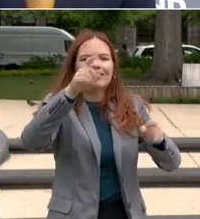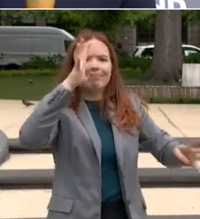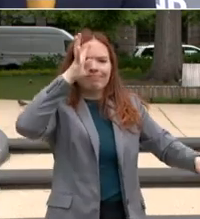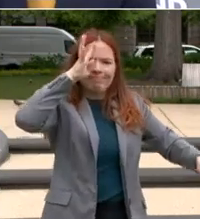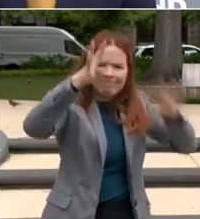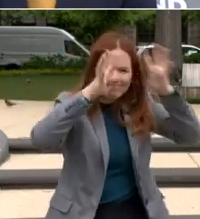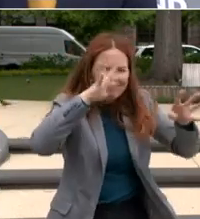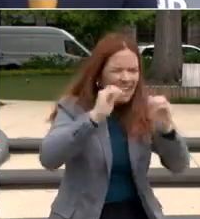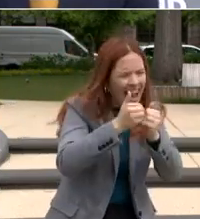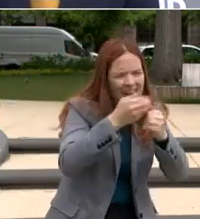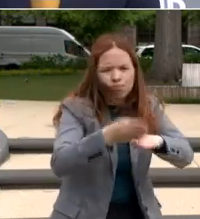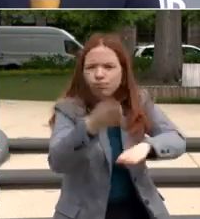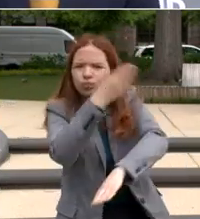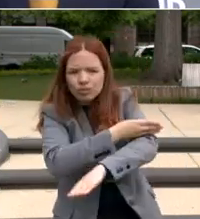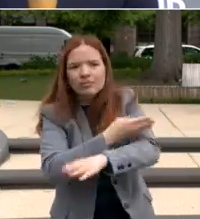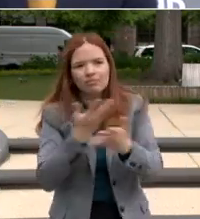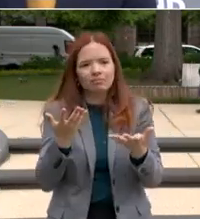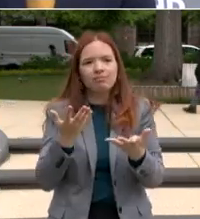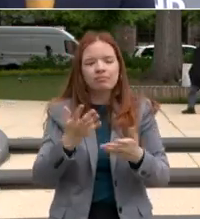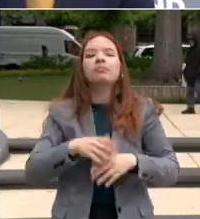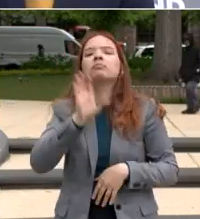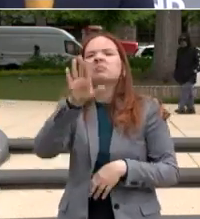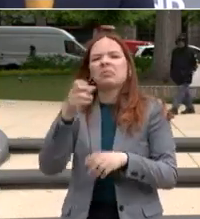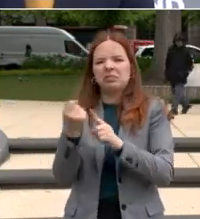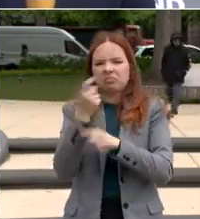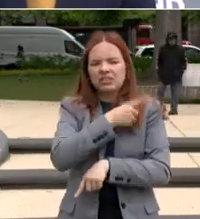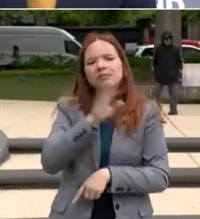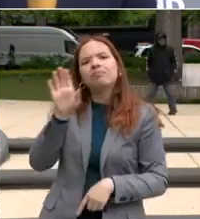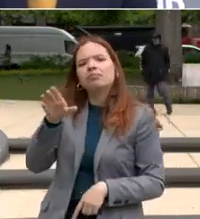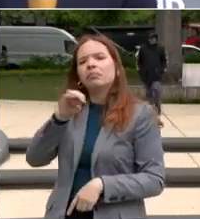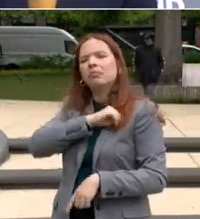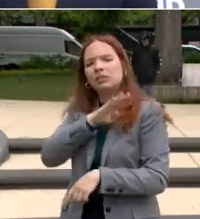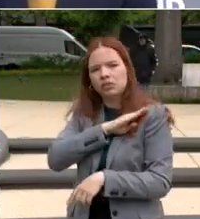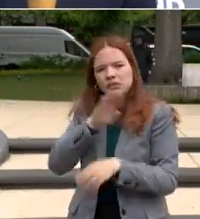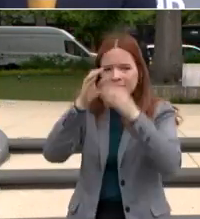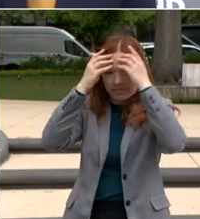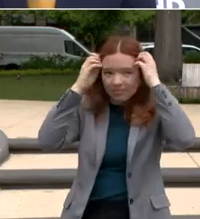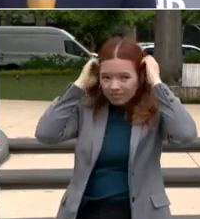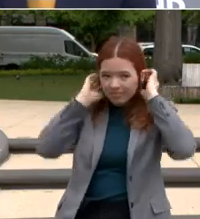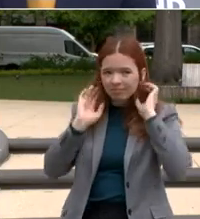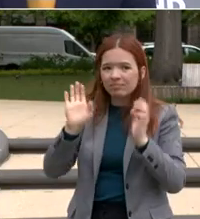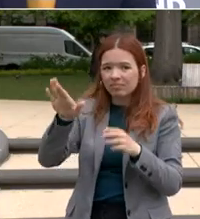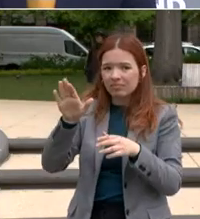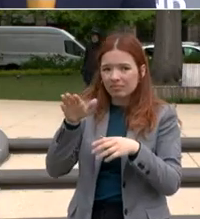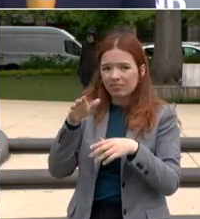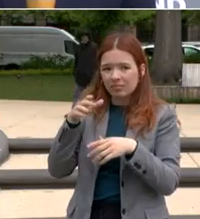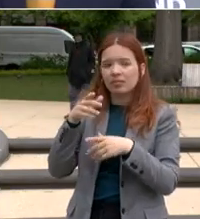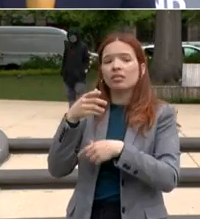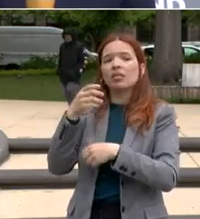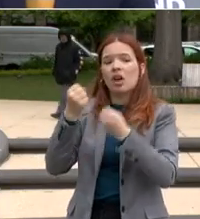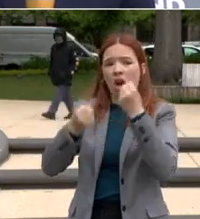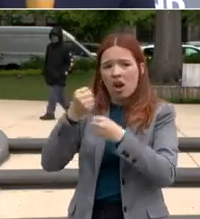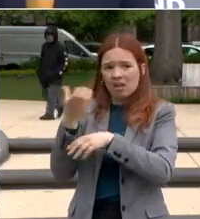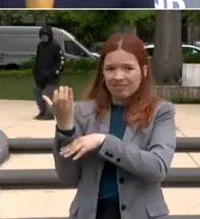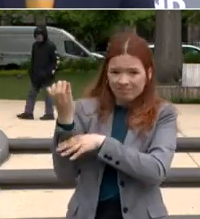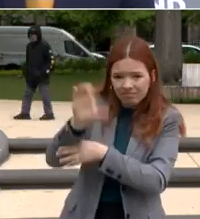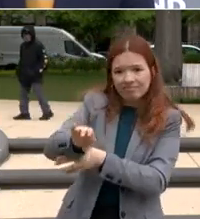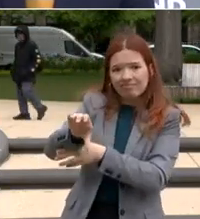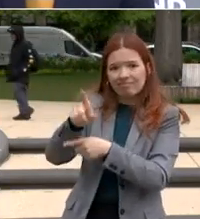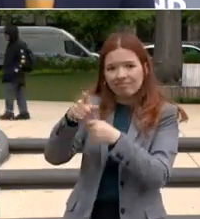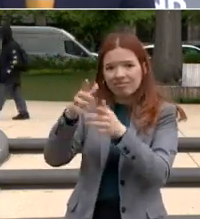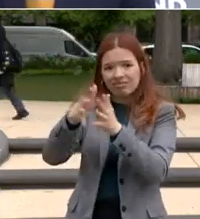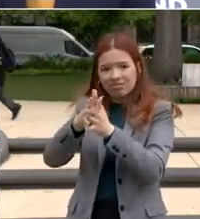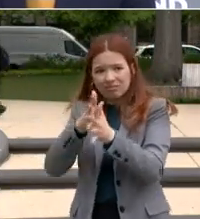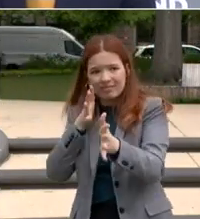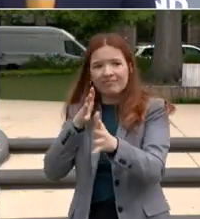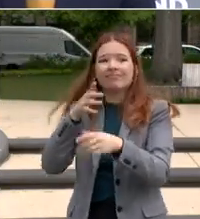Off topic? Yep. So, Mayor Bowser, I have a couple of questions about auto enforcement for traffic speeding, red light. And Okay, stop